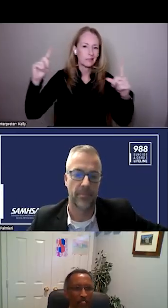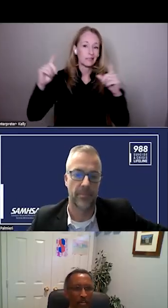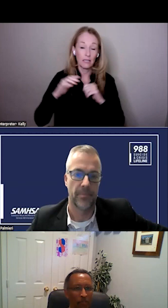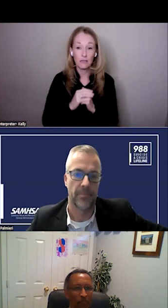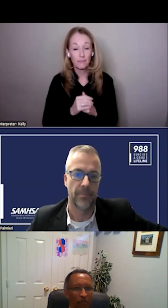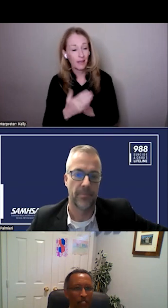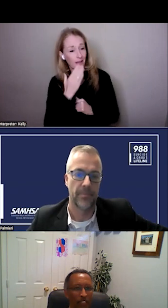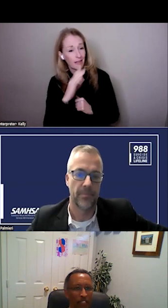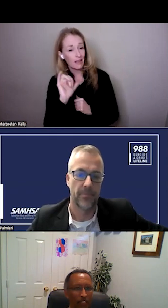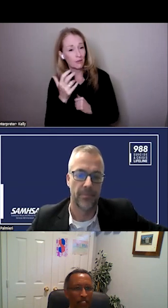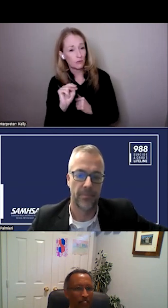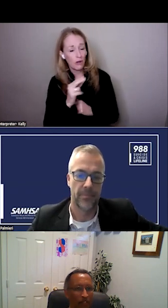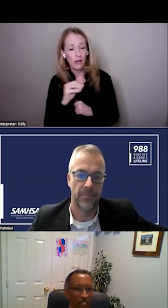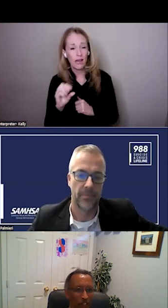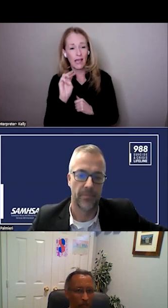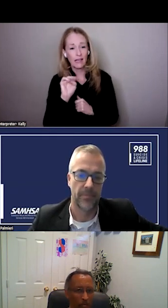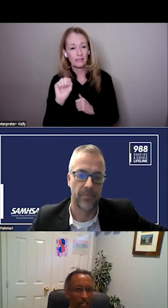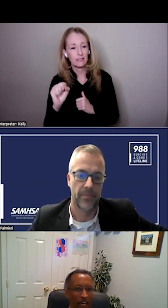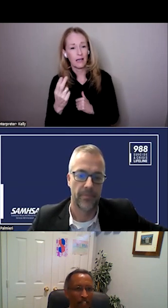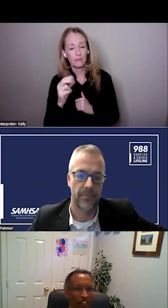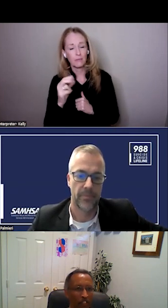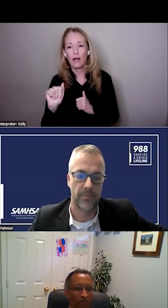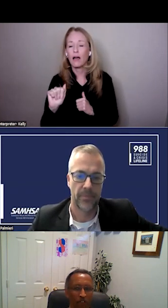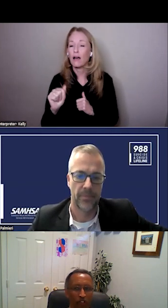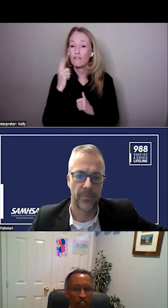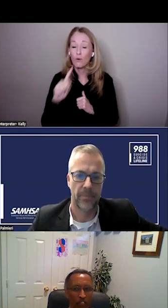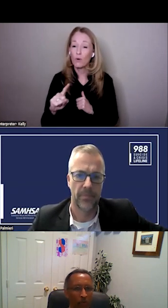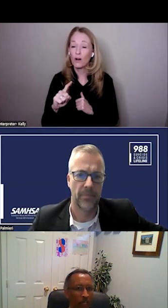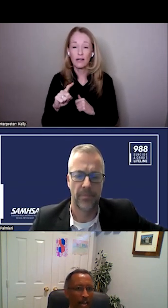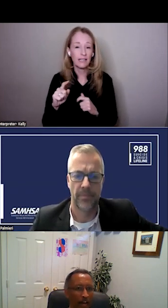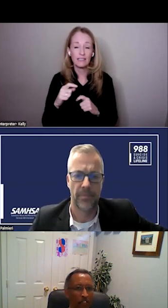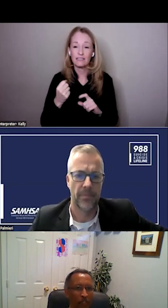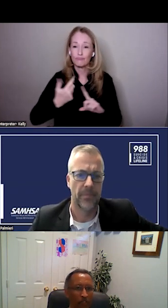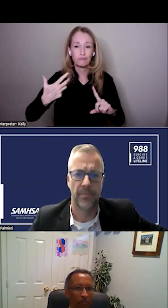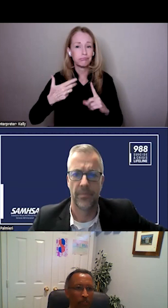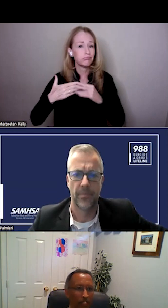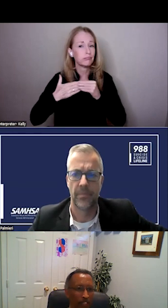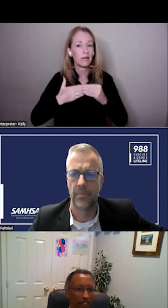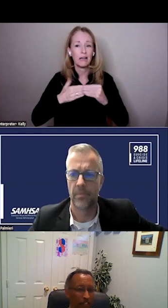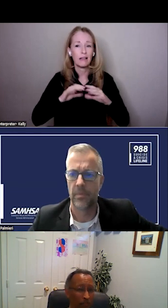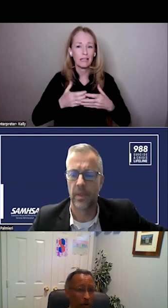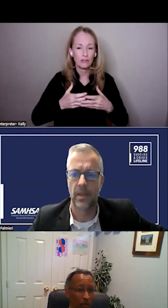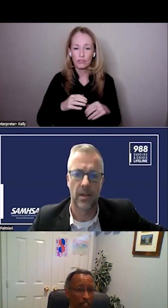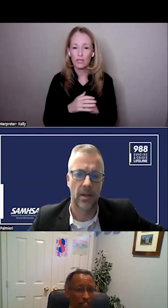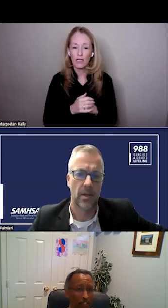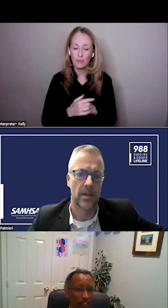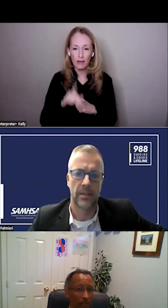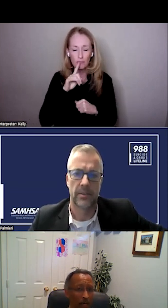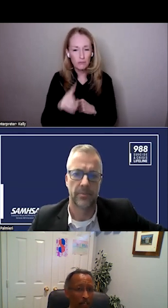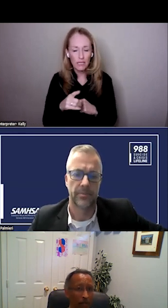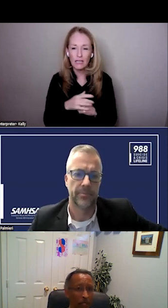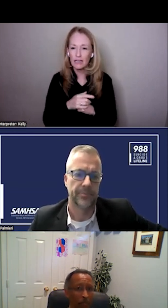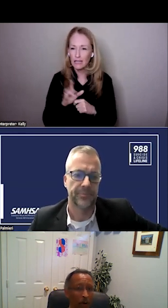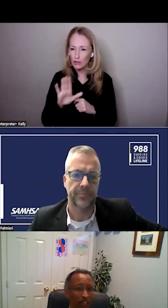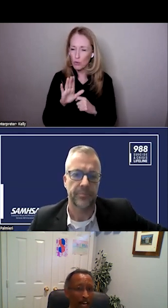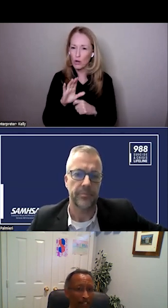and thank SAMHSA for its extensive leadership and just the vision that you all have in terms of moving this lens forward. So we're